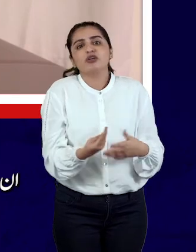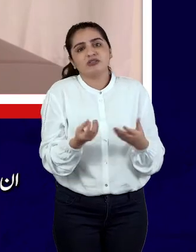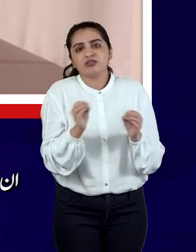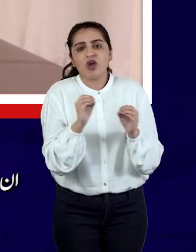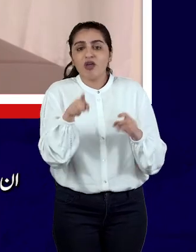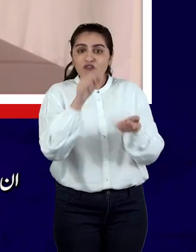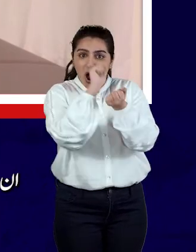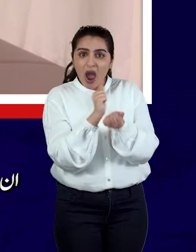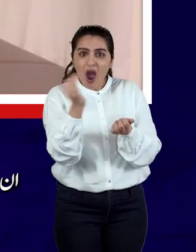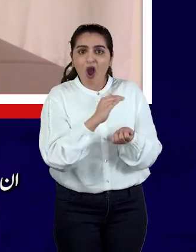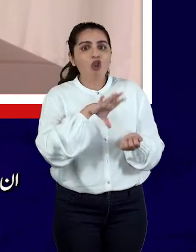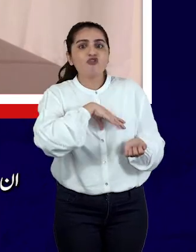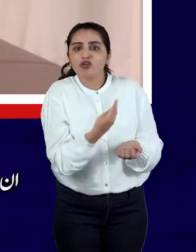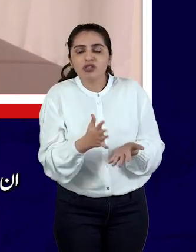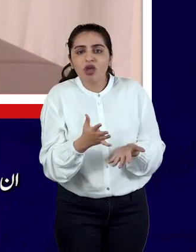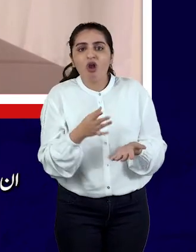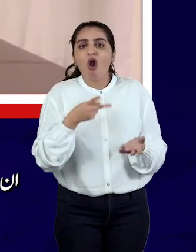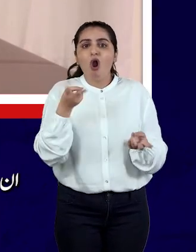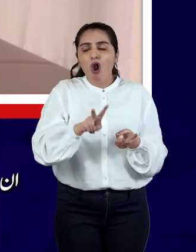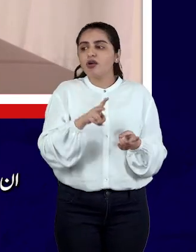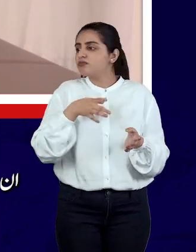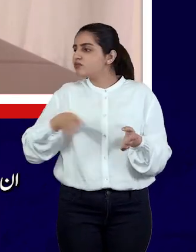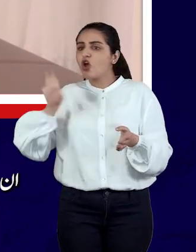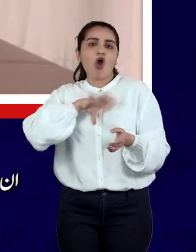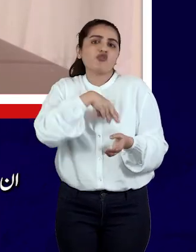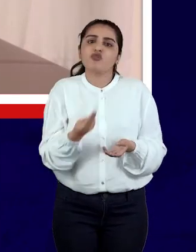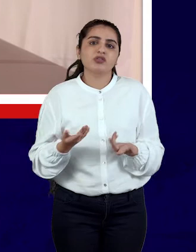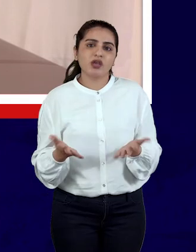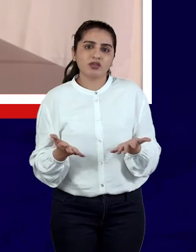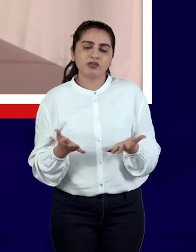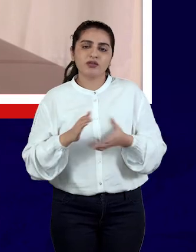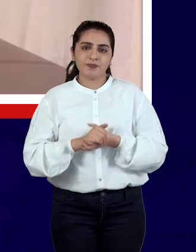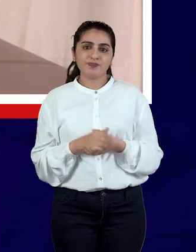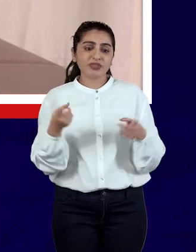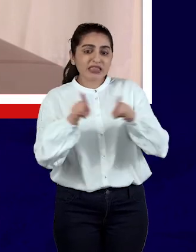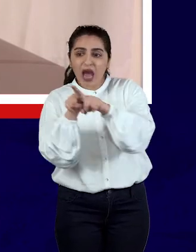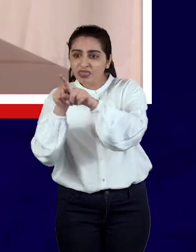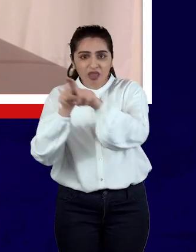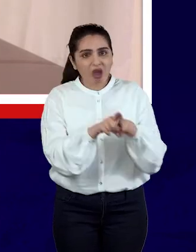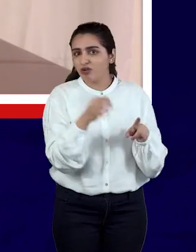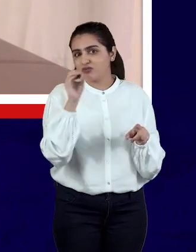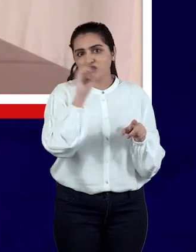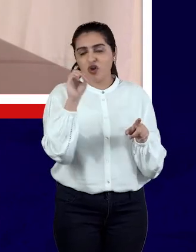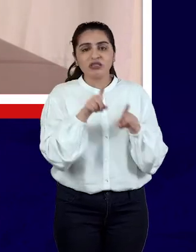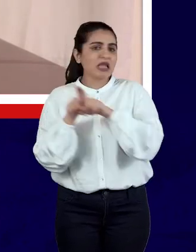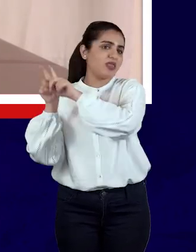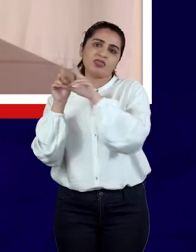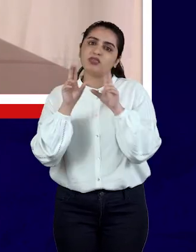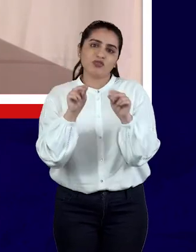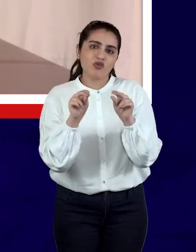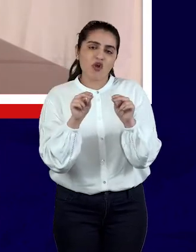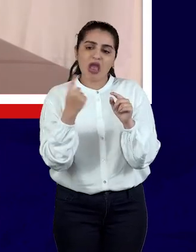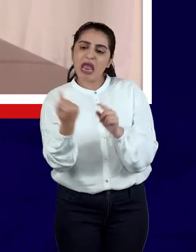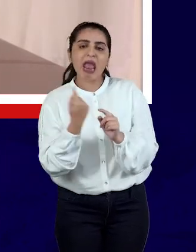A woman comes into prison with nothing and she leaves with nothing. But when they see other women around them, they want